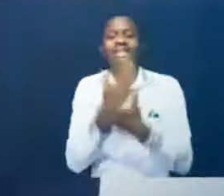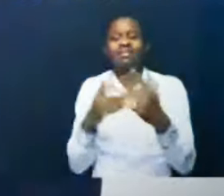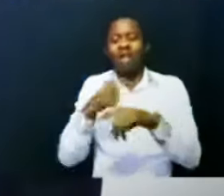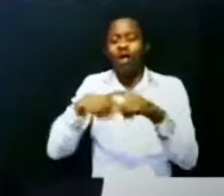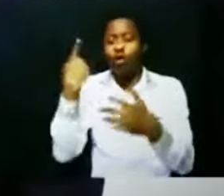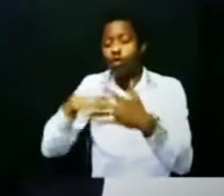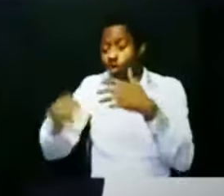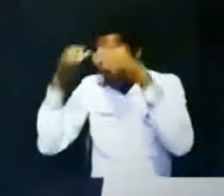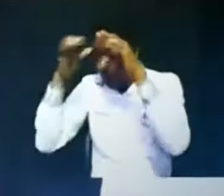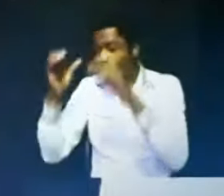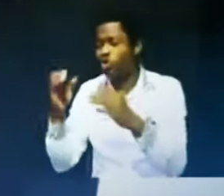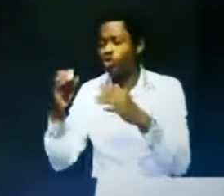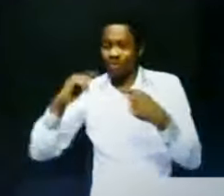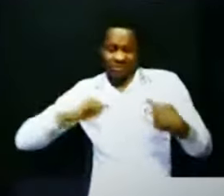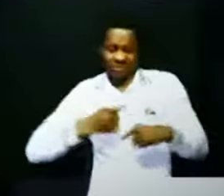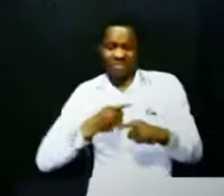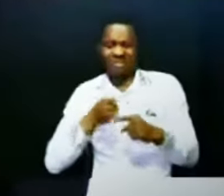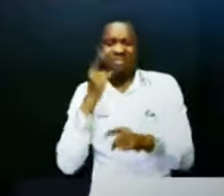Not